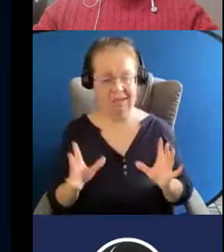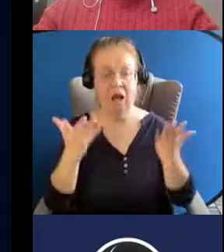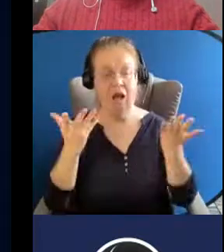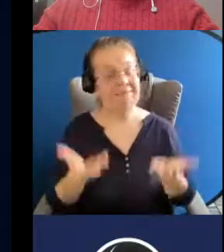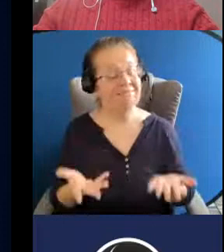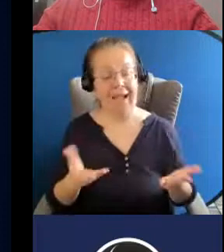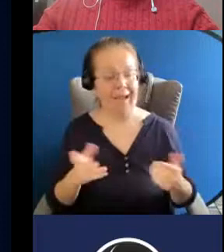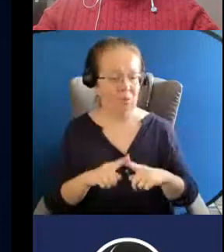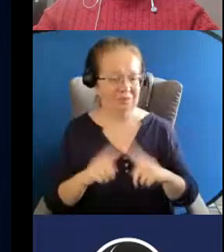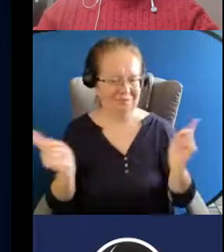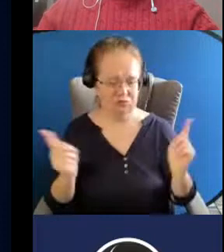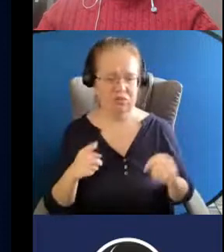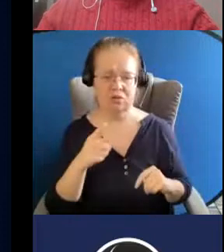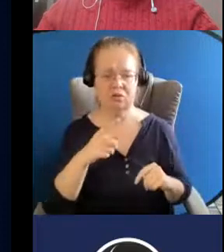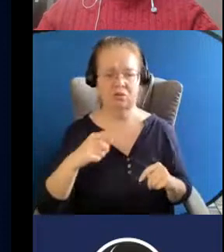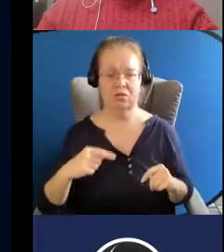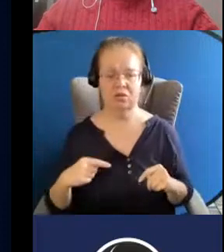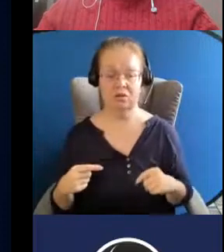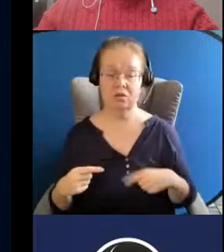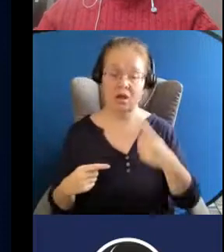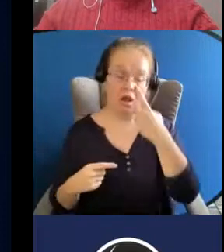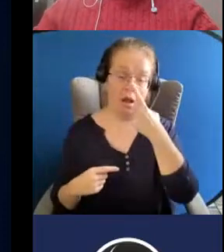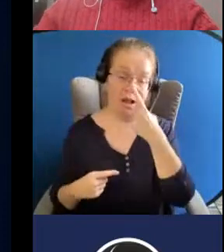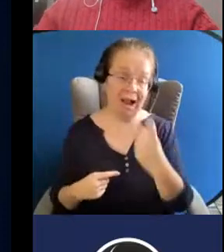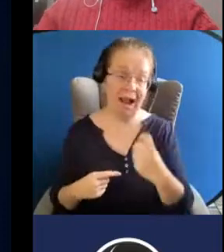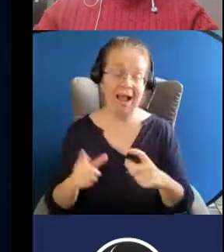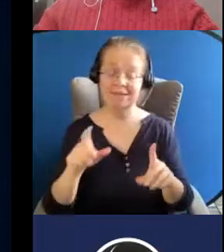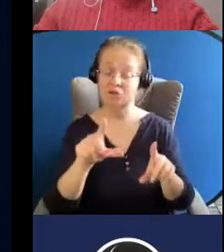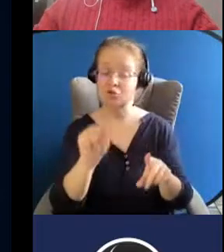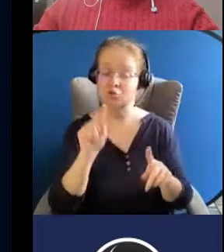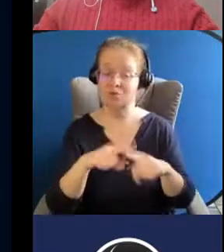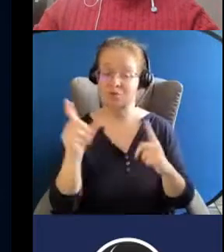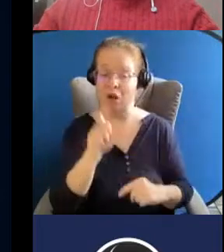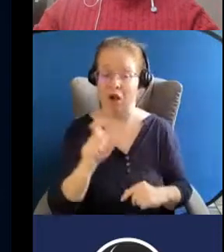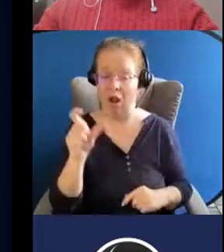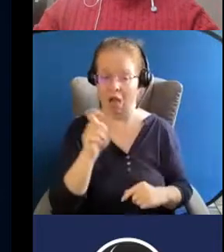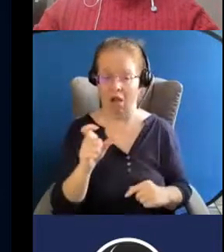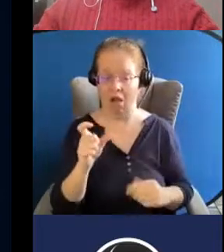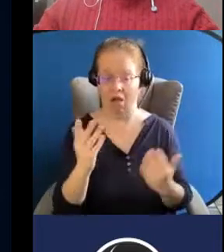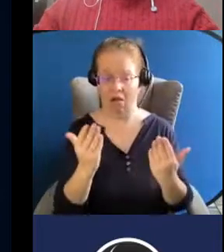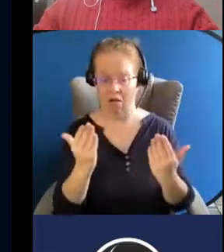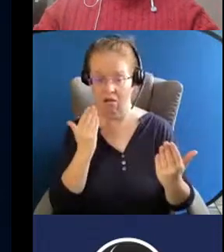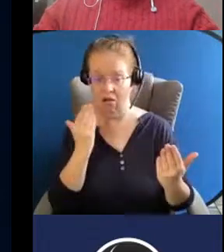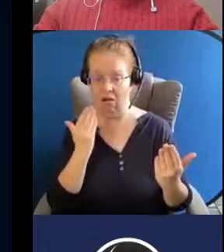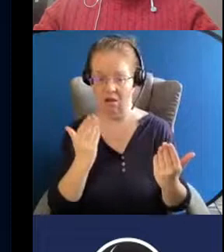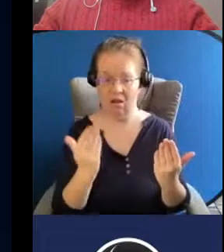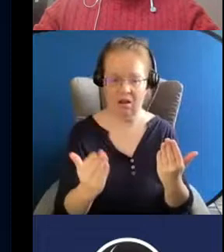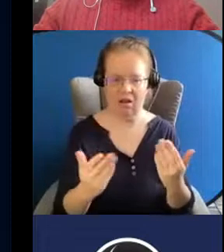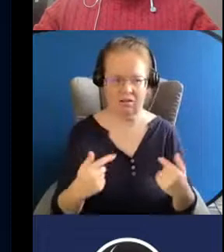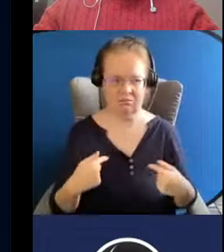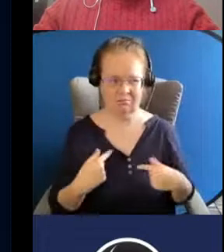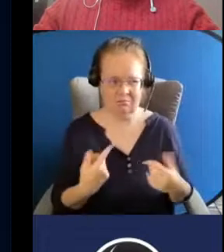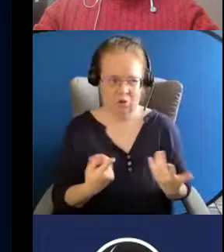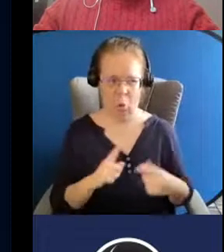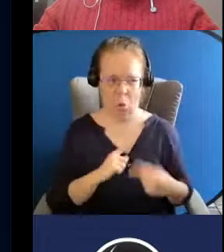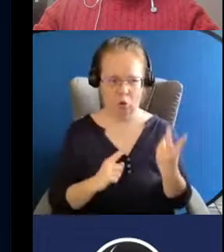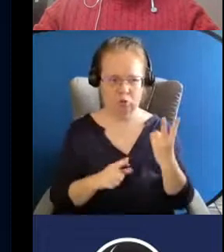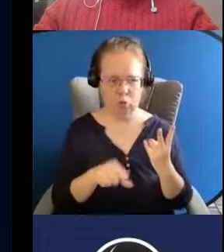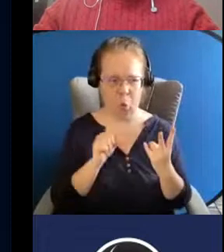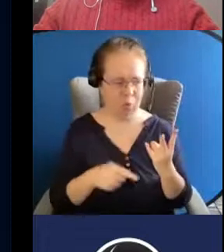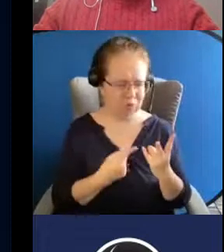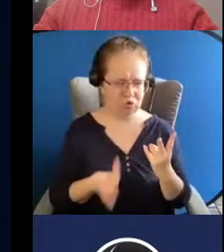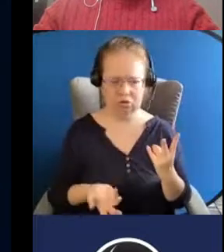touch keyboards, we actually have the ability to select different colors. Again, inclusively designed. Why should we only have 2